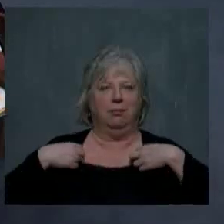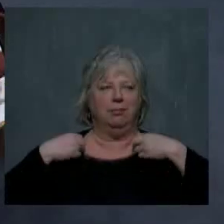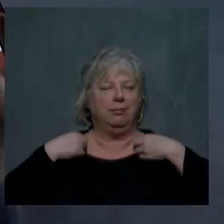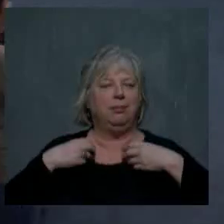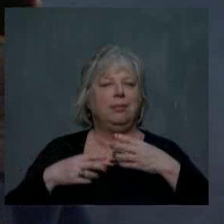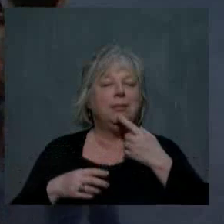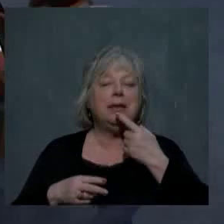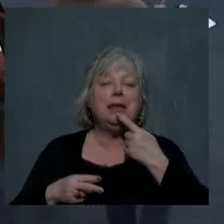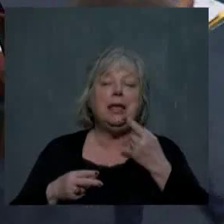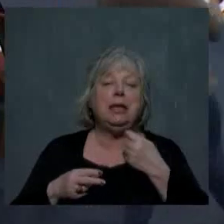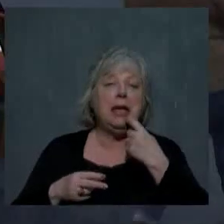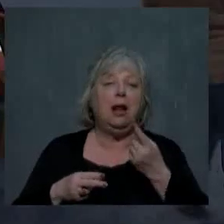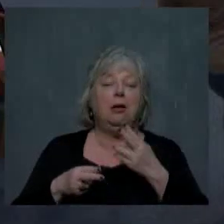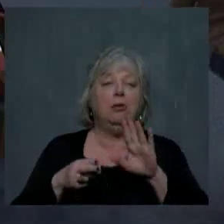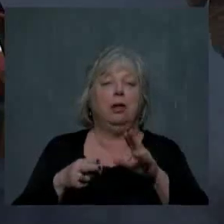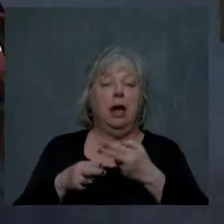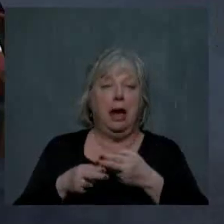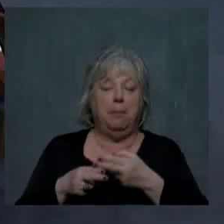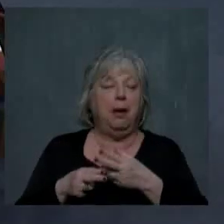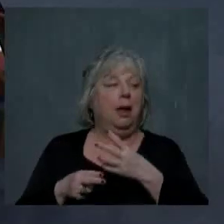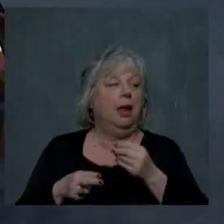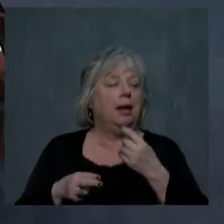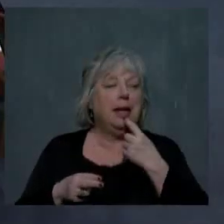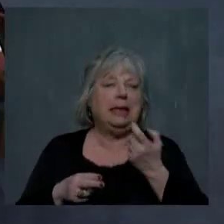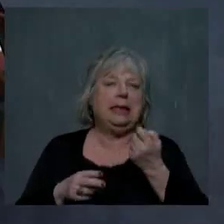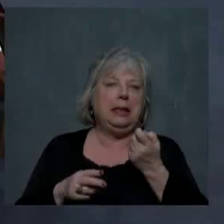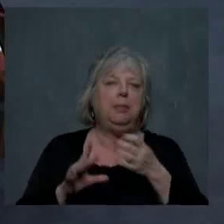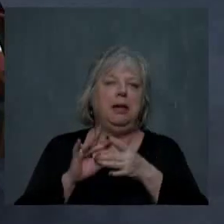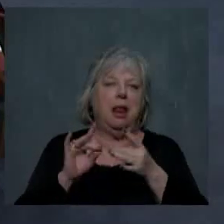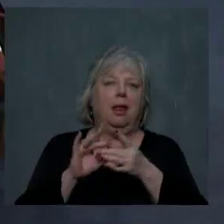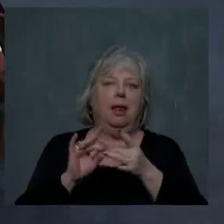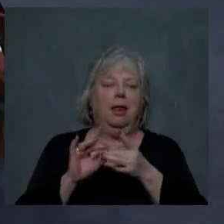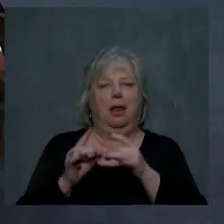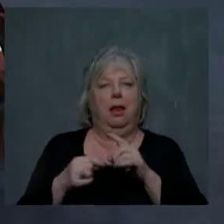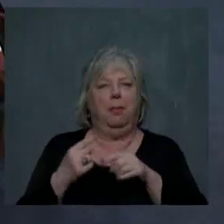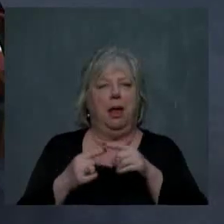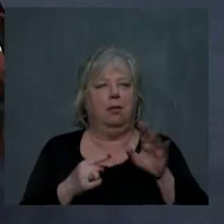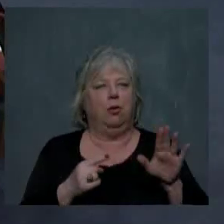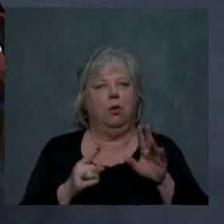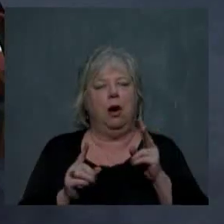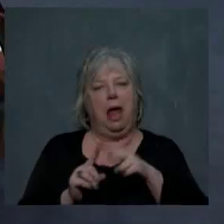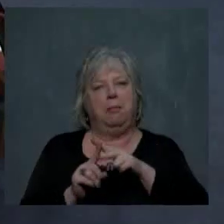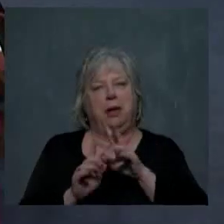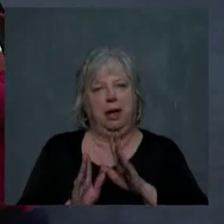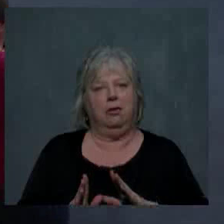Please state your name, and if you want to tell us a little bit about the application.